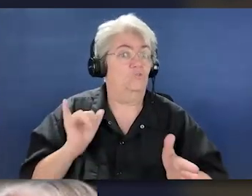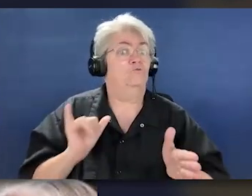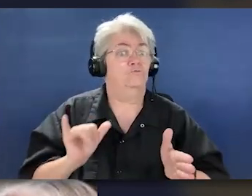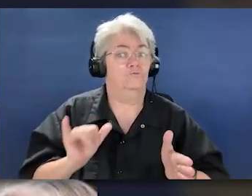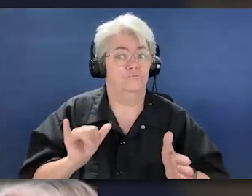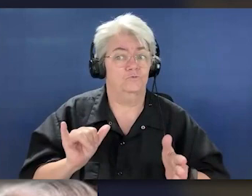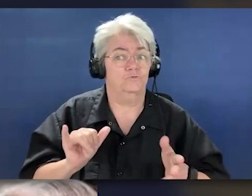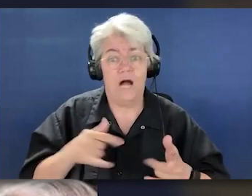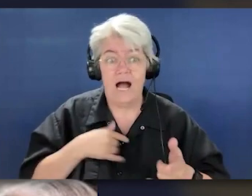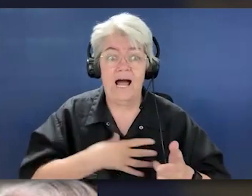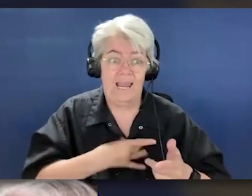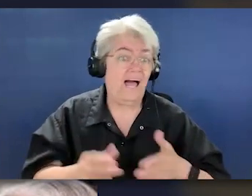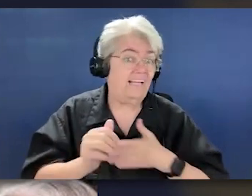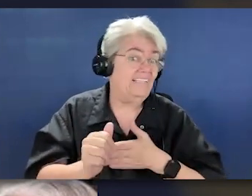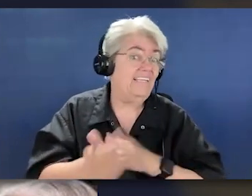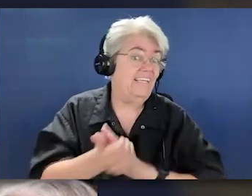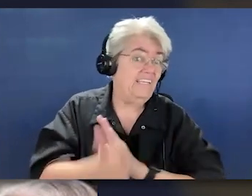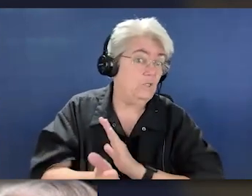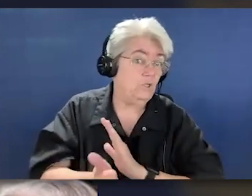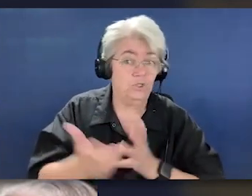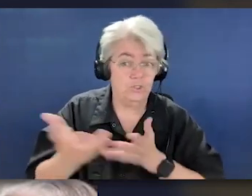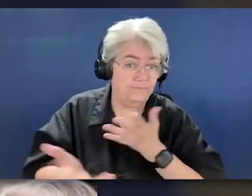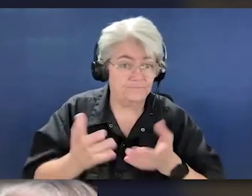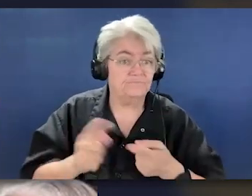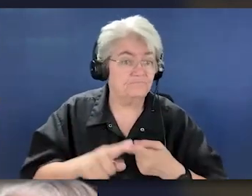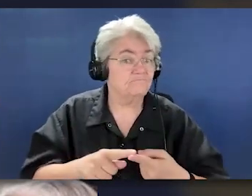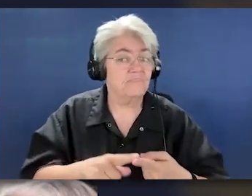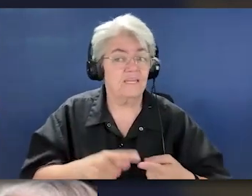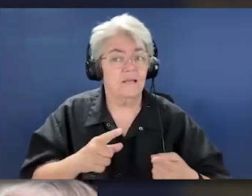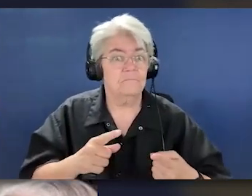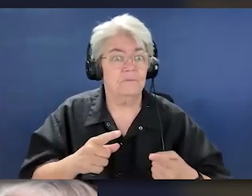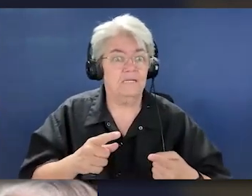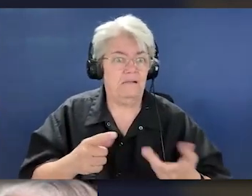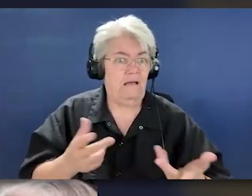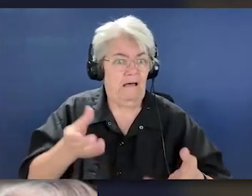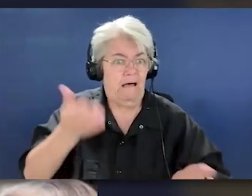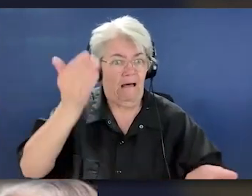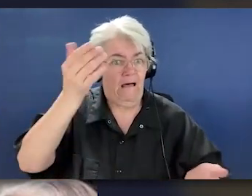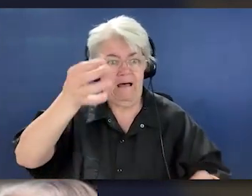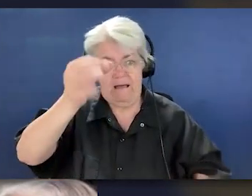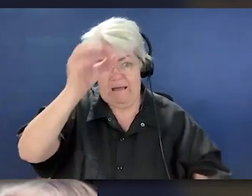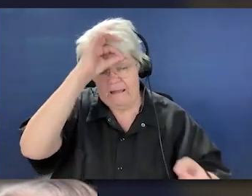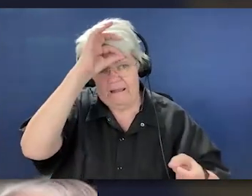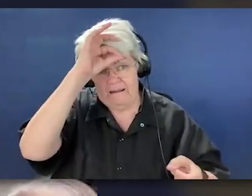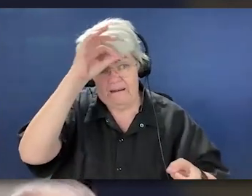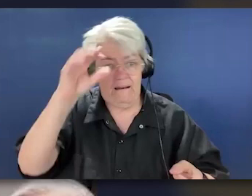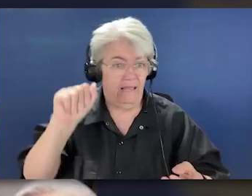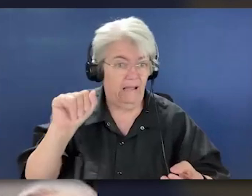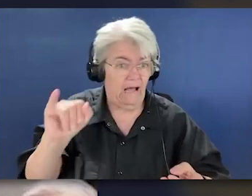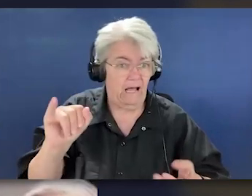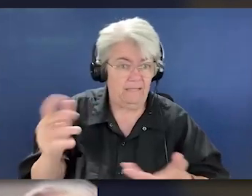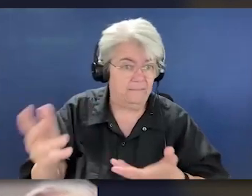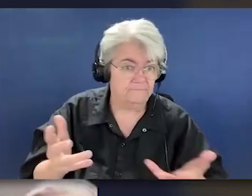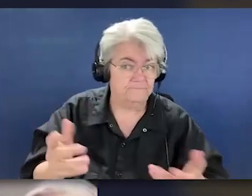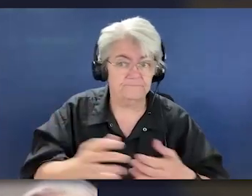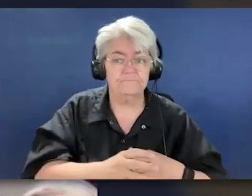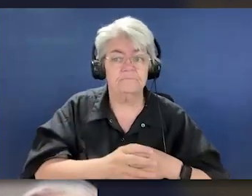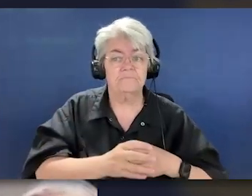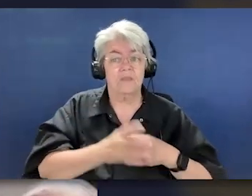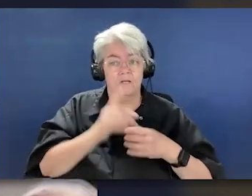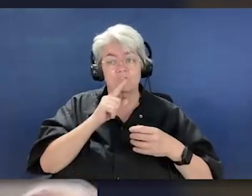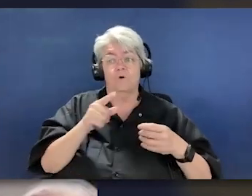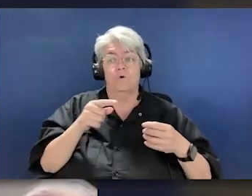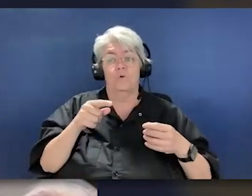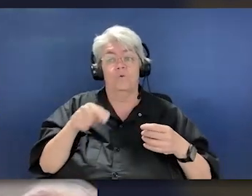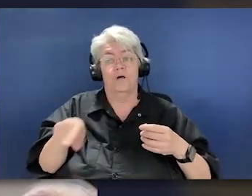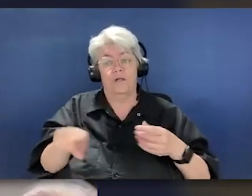and you really enjoy leadership, but suddenly you're asked to lead on something that you may have no expertise in, right? And this is the reality of our institutions, is that we